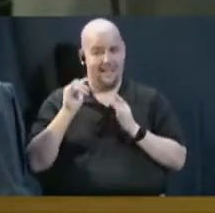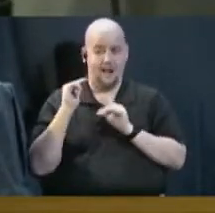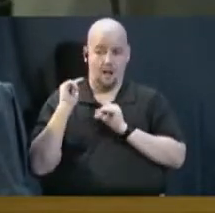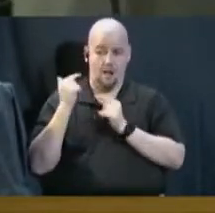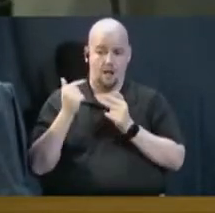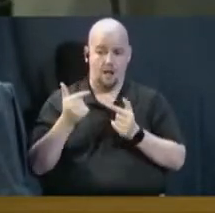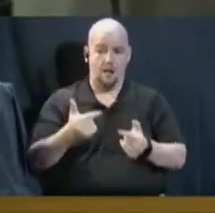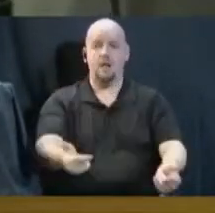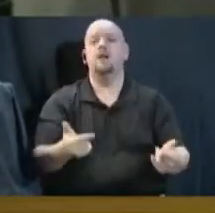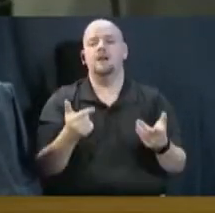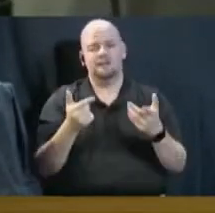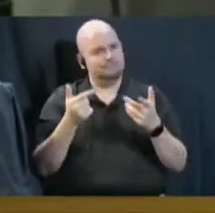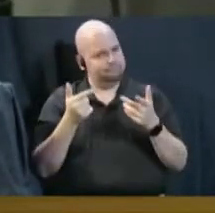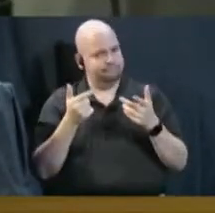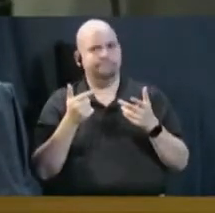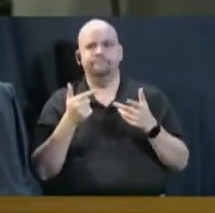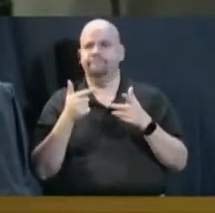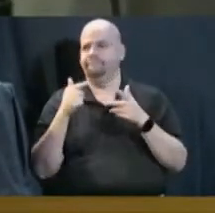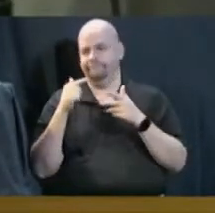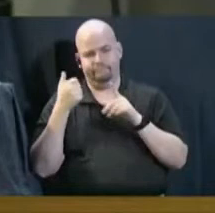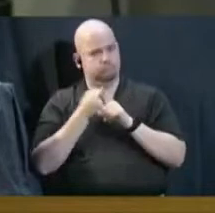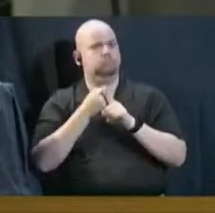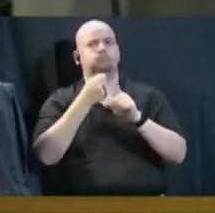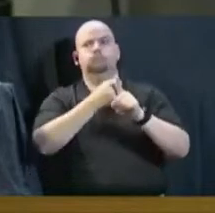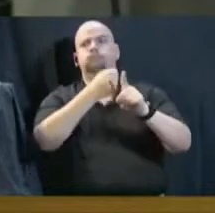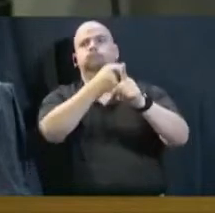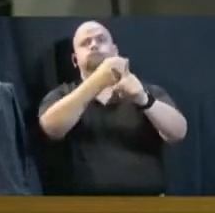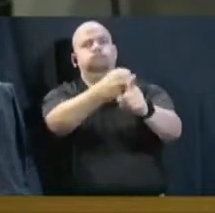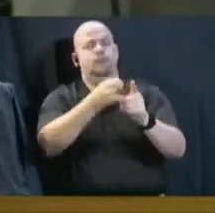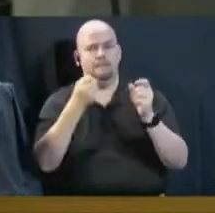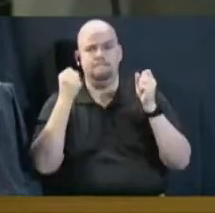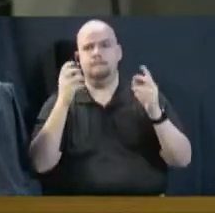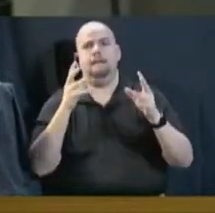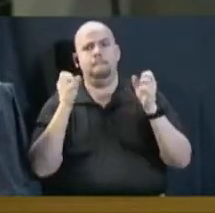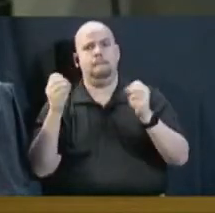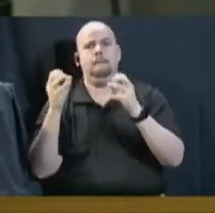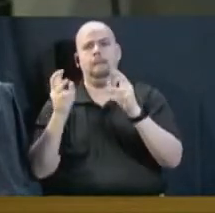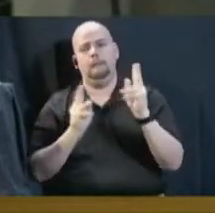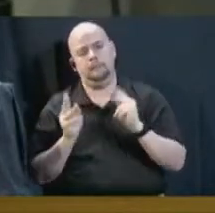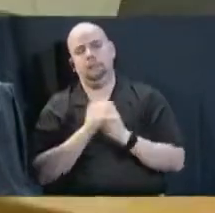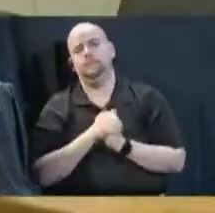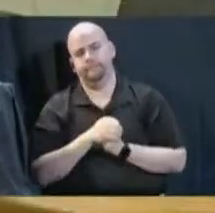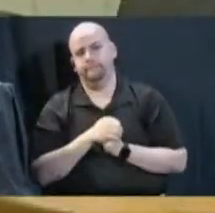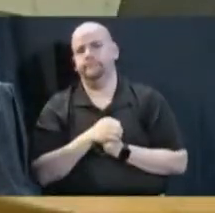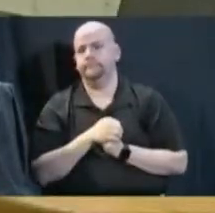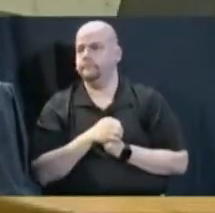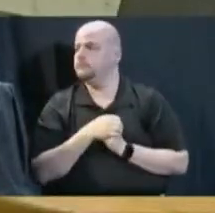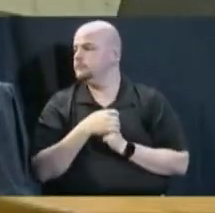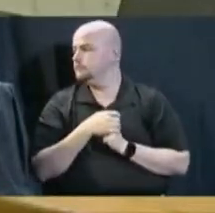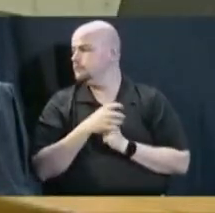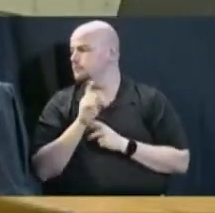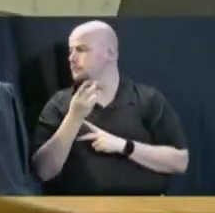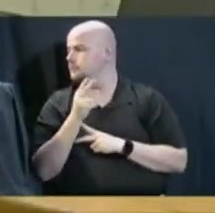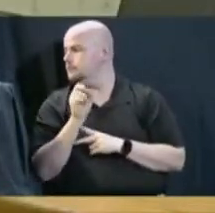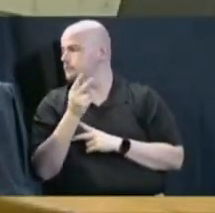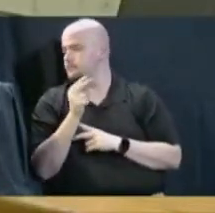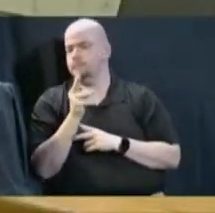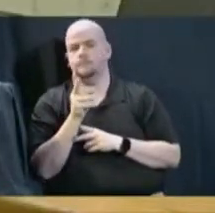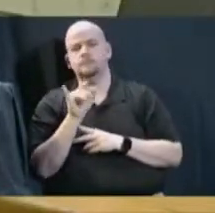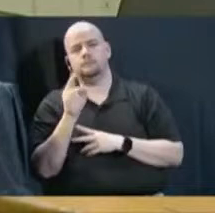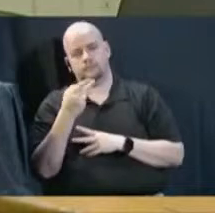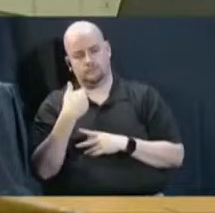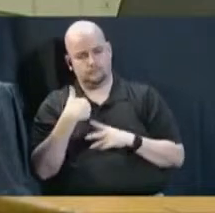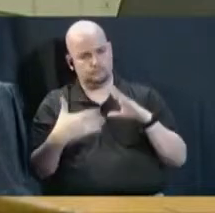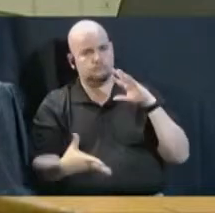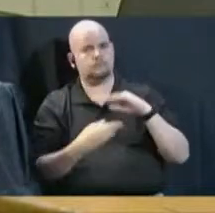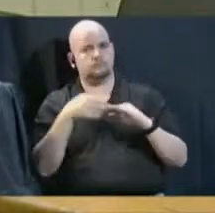it's got some big dominoes that go a long ways out. And I'd like to then add a point that the